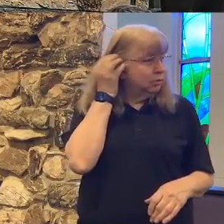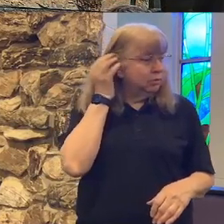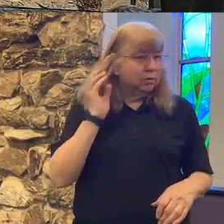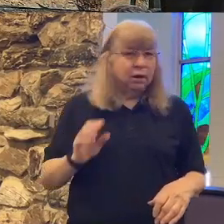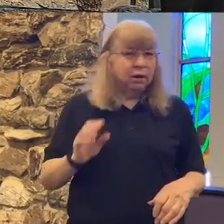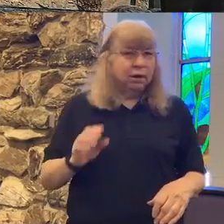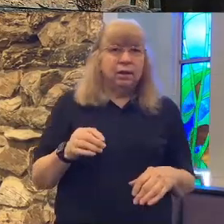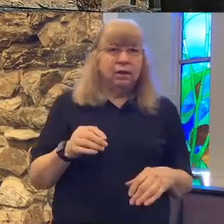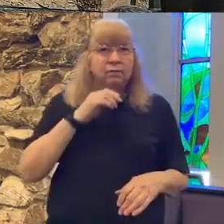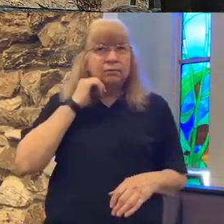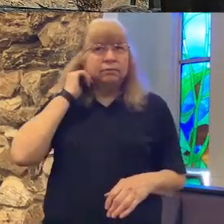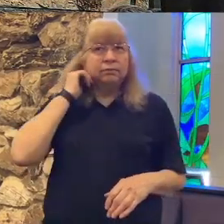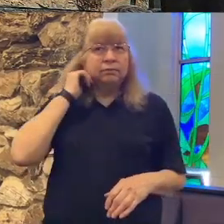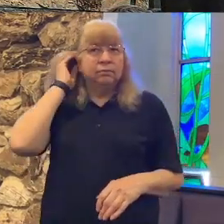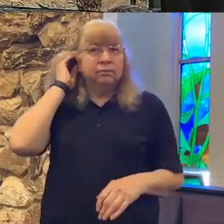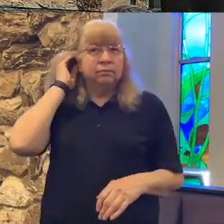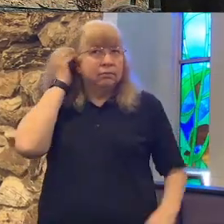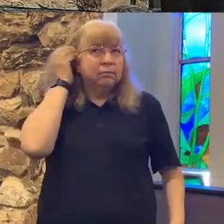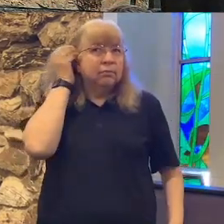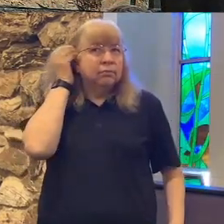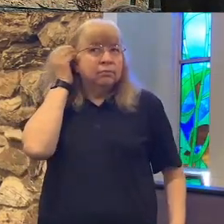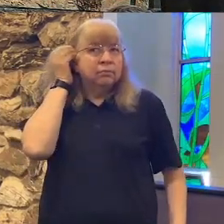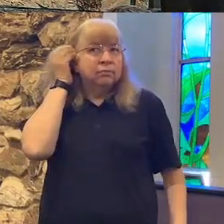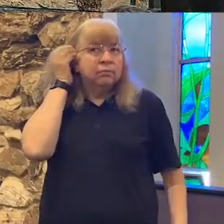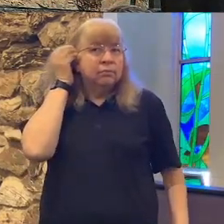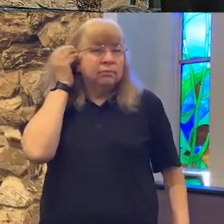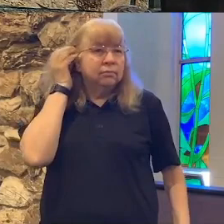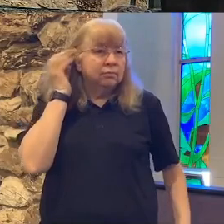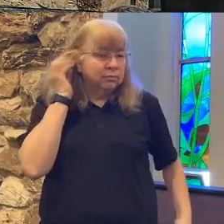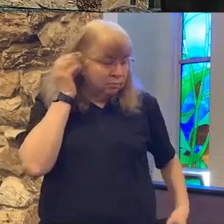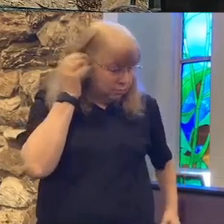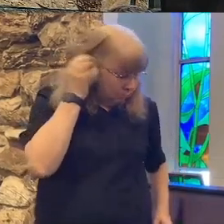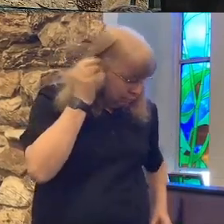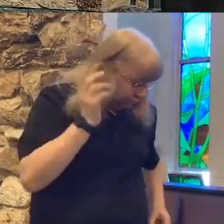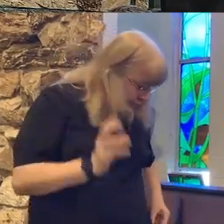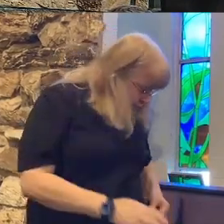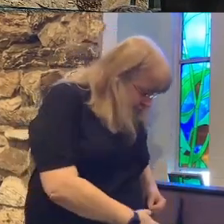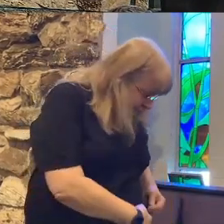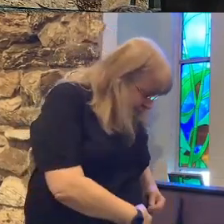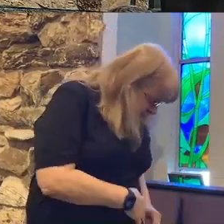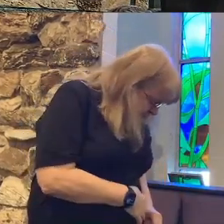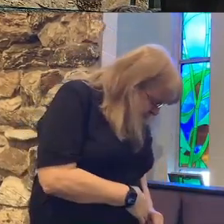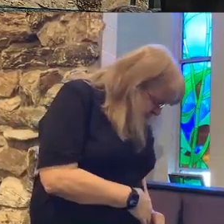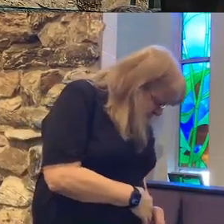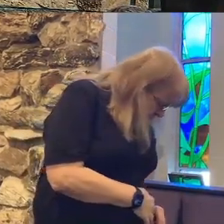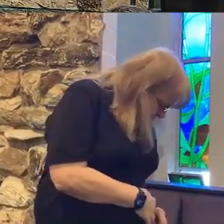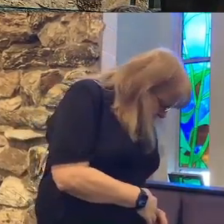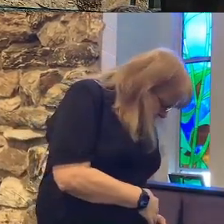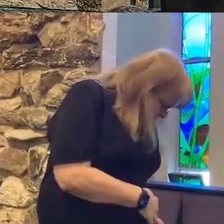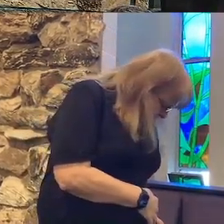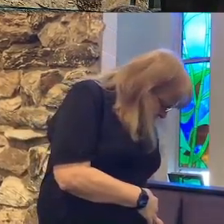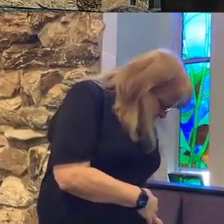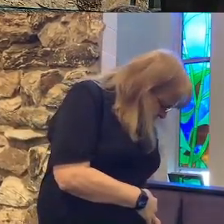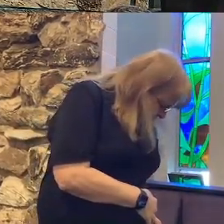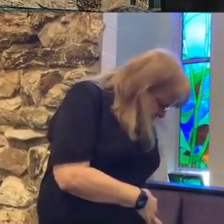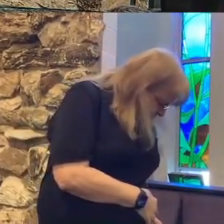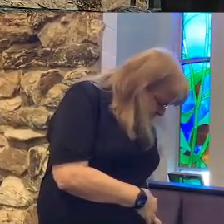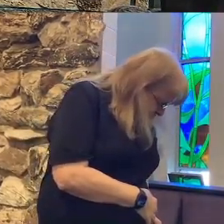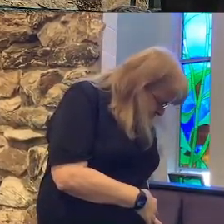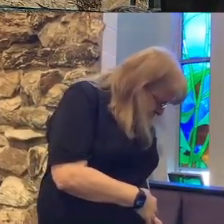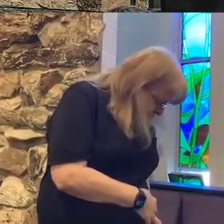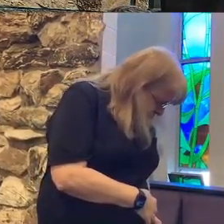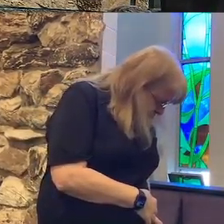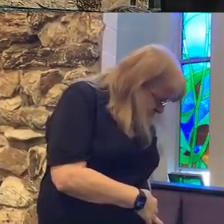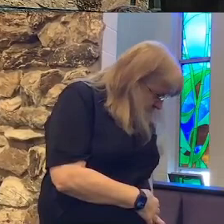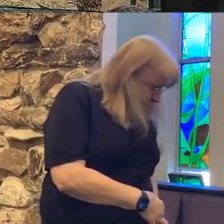Not Washington. I said Washington to somebody this morning, and they said, no, it's Mount Pleasant. And we will be leaving here